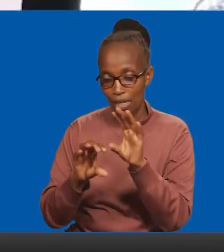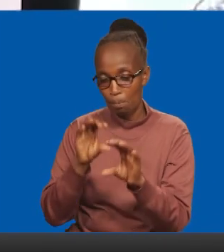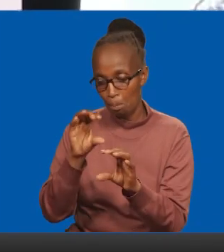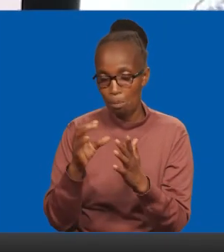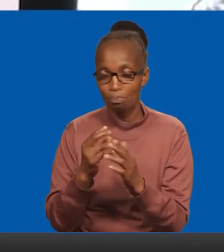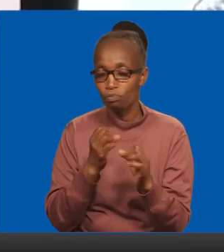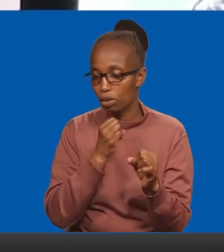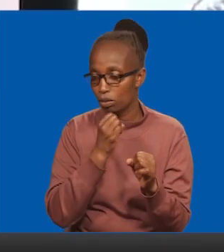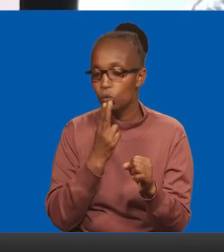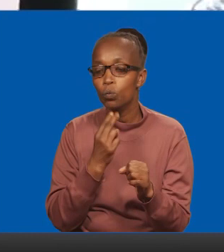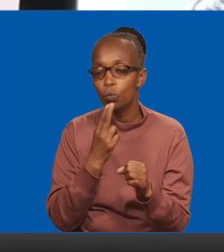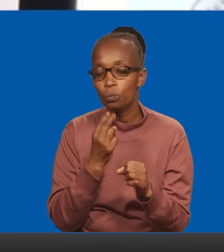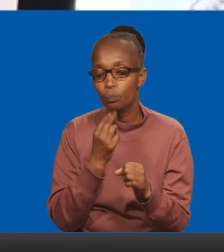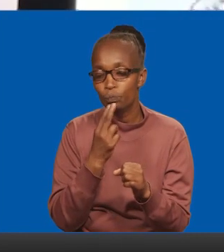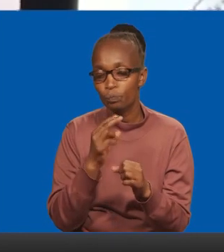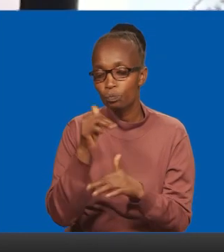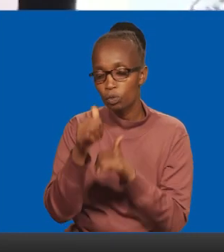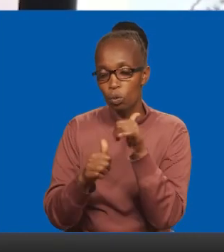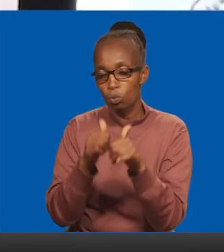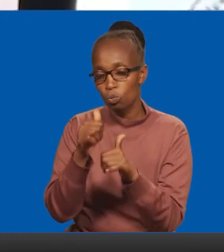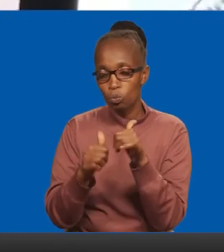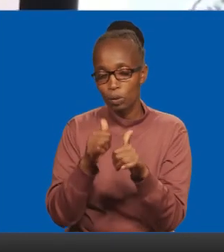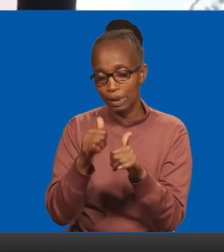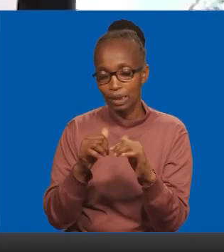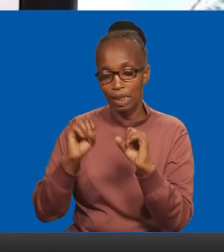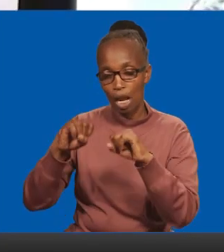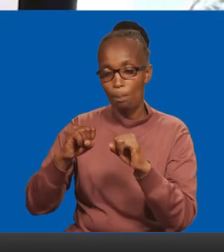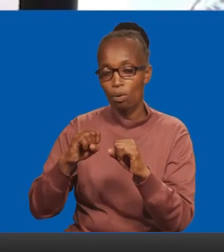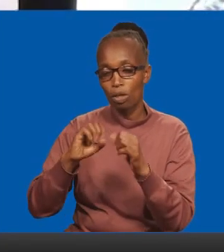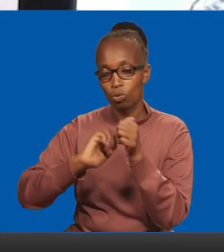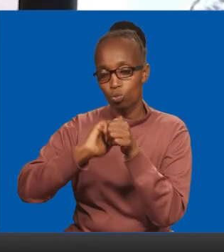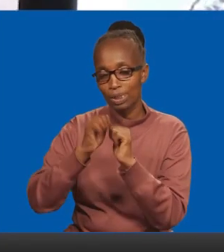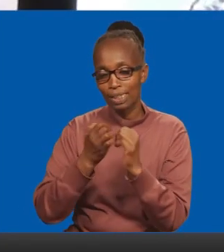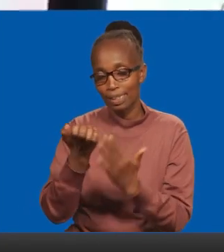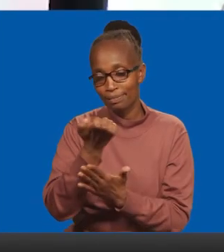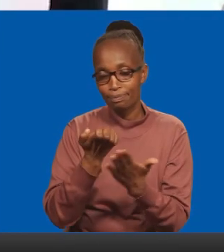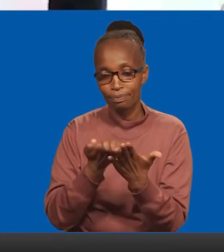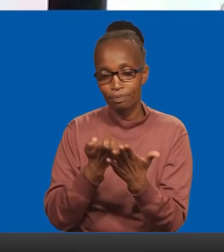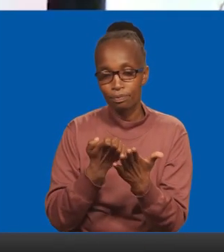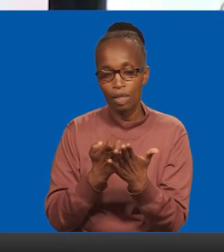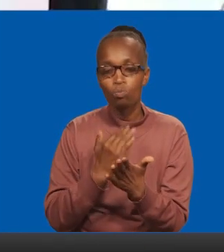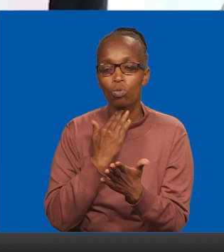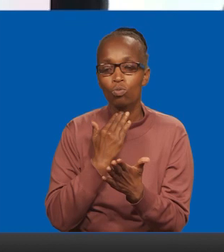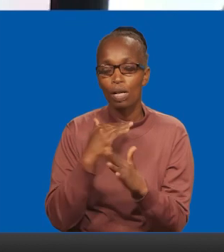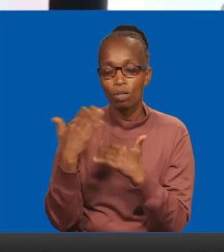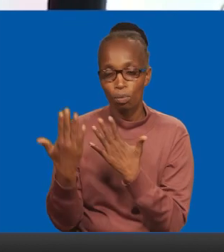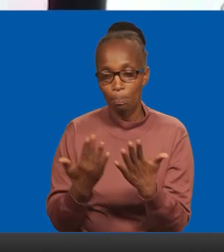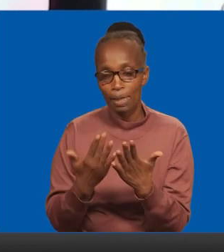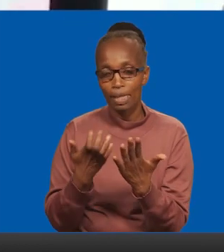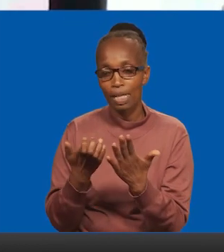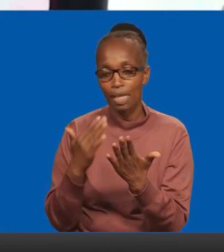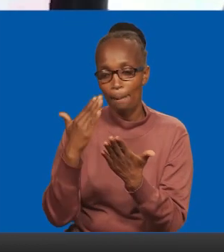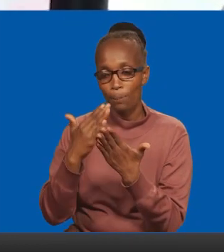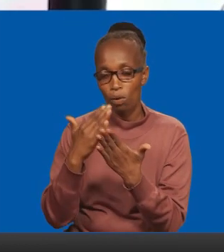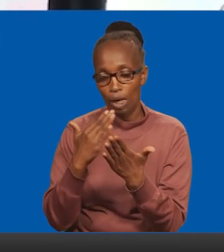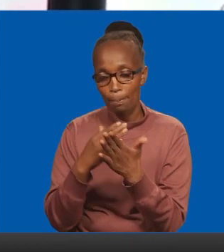livestock, potato and sugar that are potential in the revival of our economy. Let us support the subsidized fertilizer